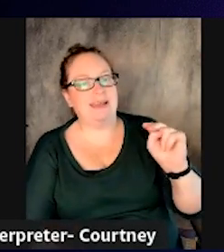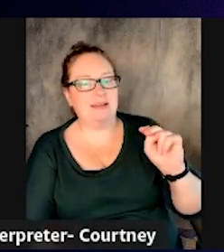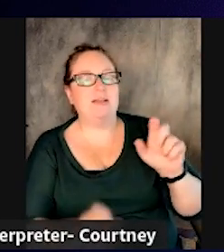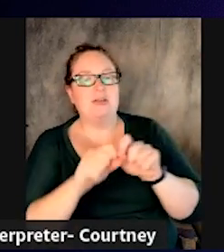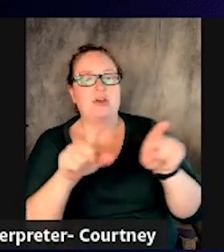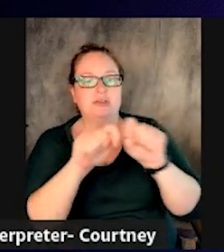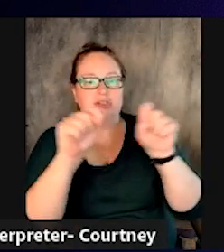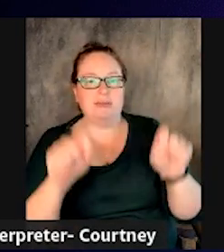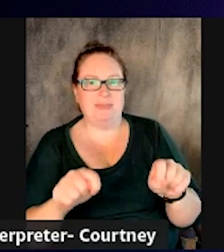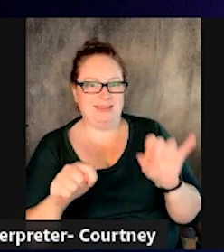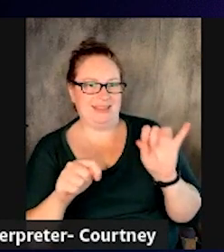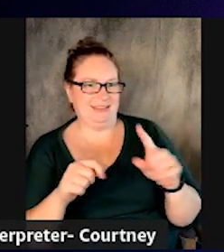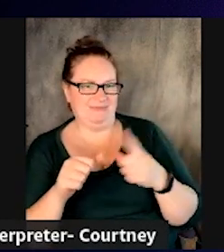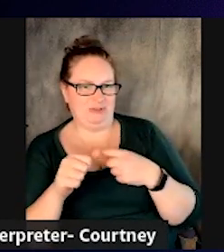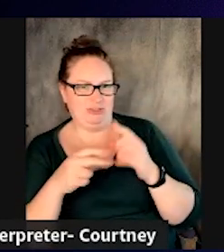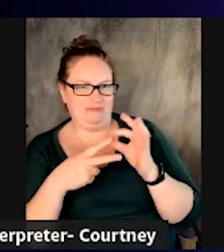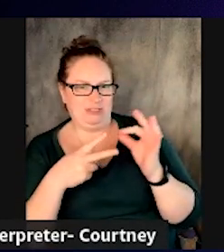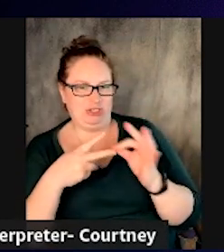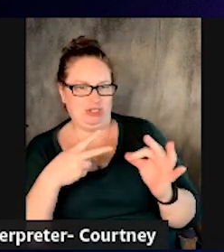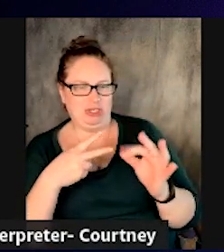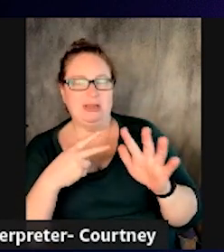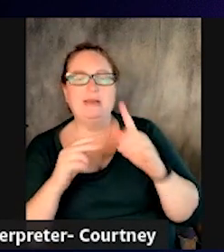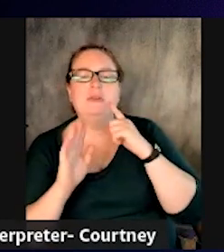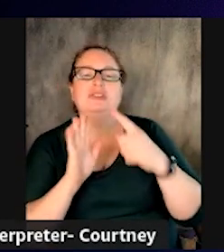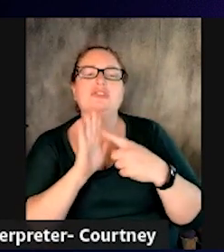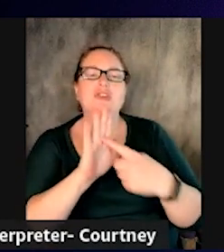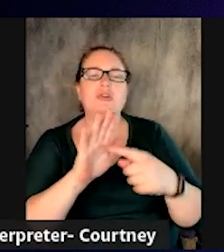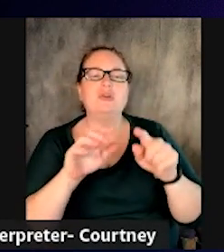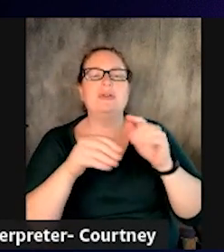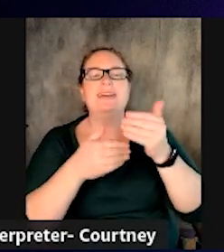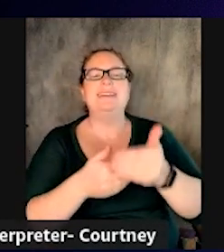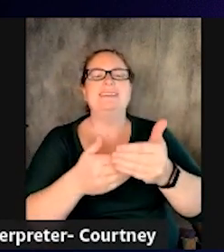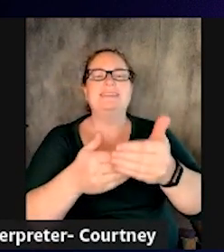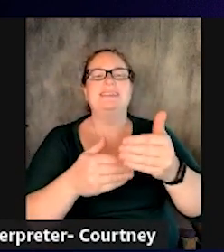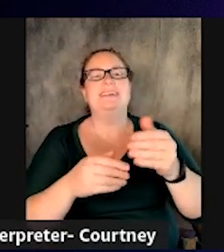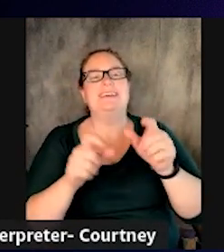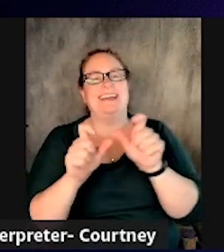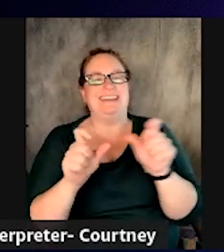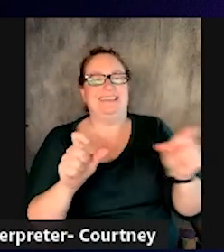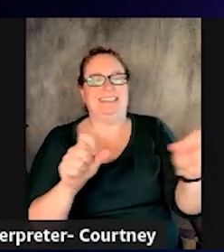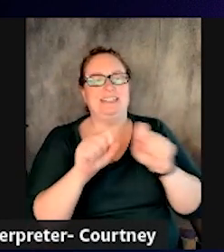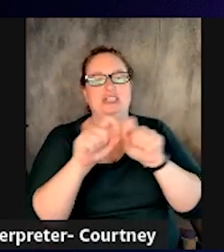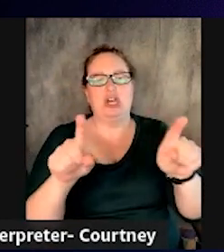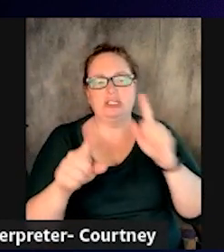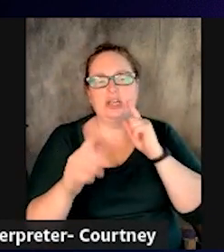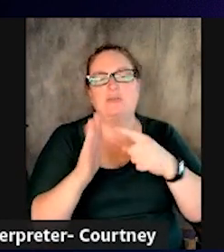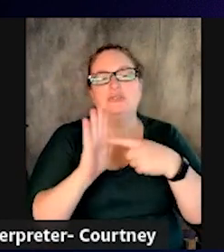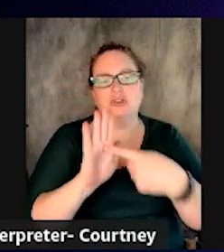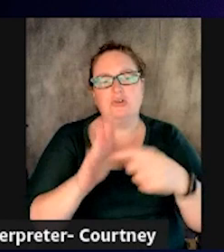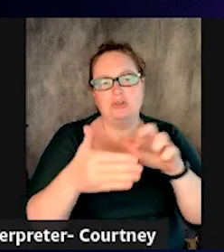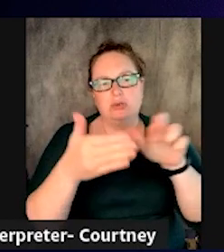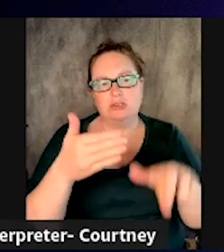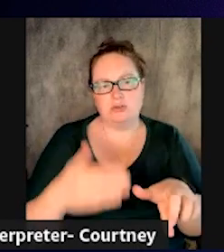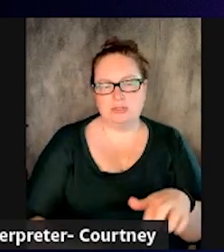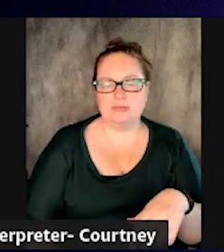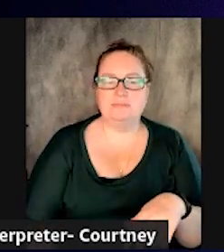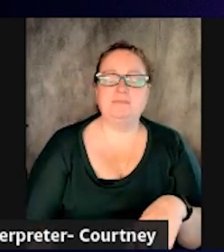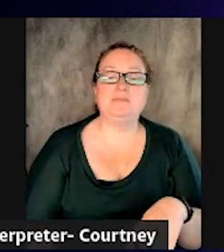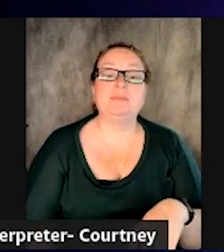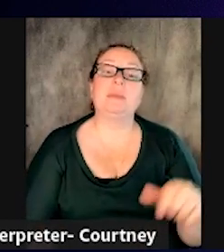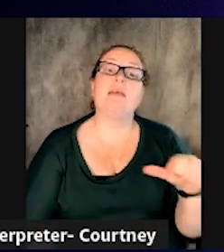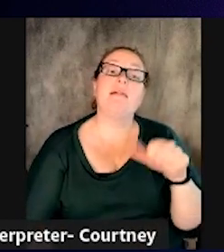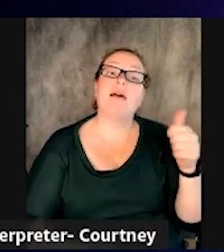feature. I'm going to show you an instance launch. I'm going to show you the results of this launch template. That's one feature. Another